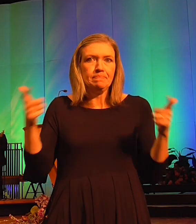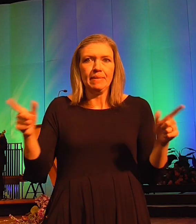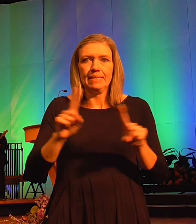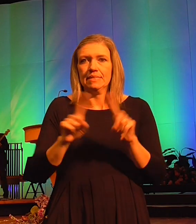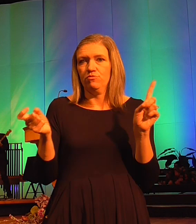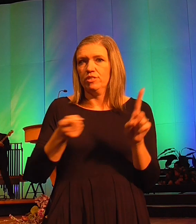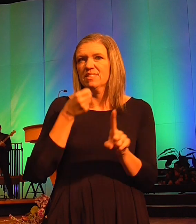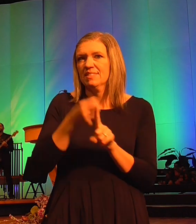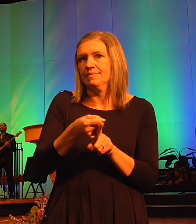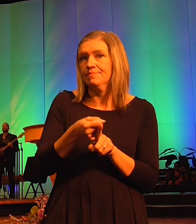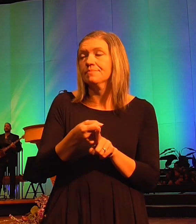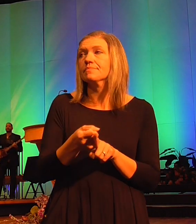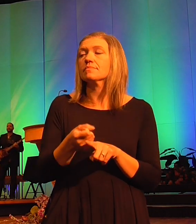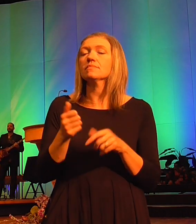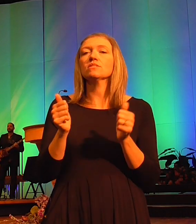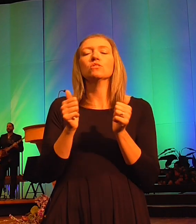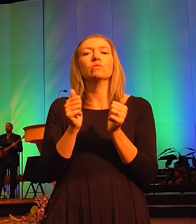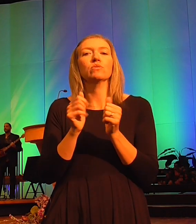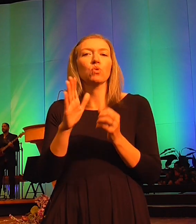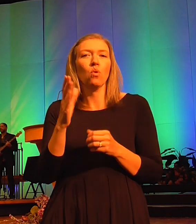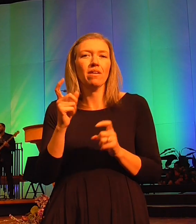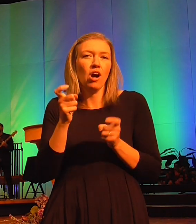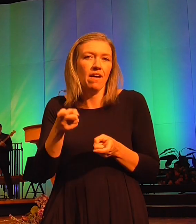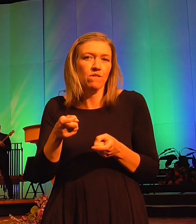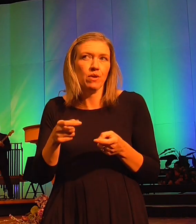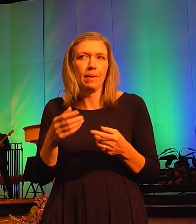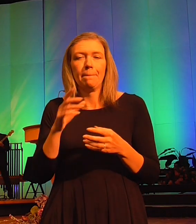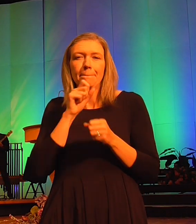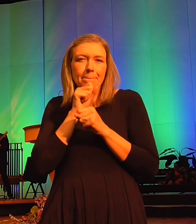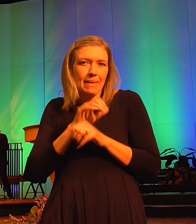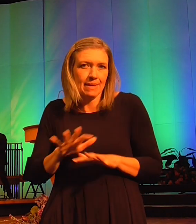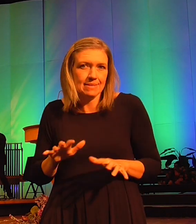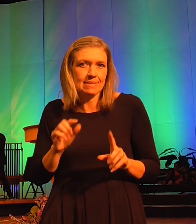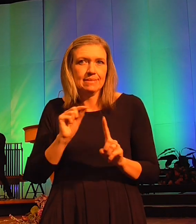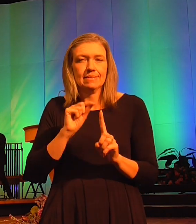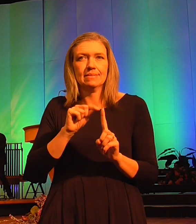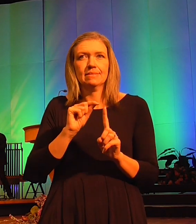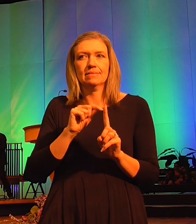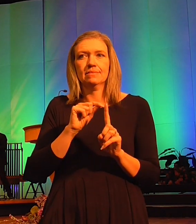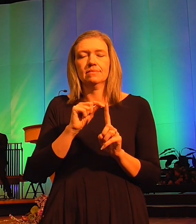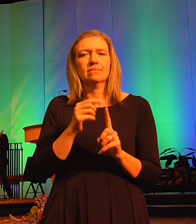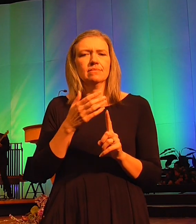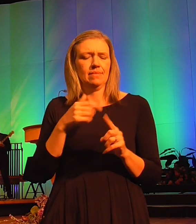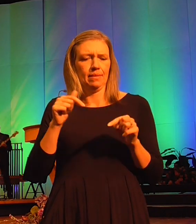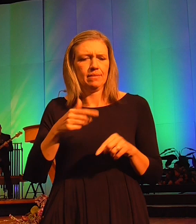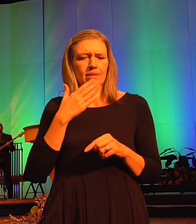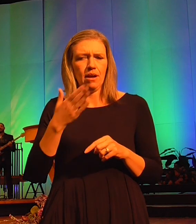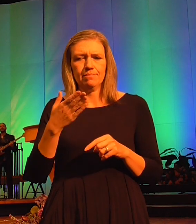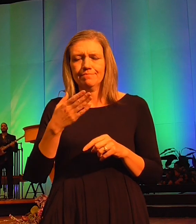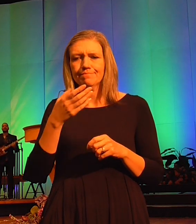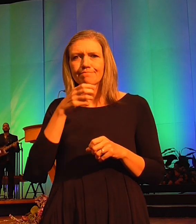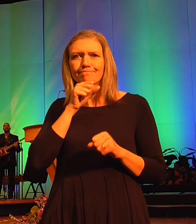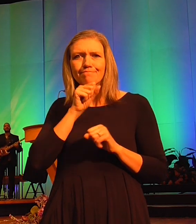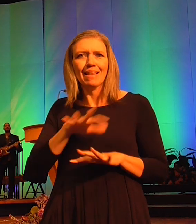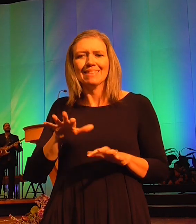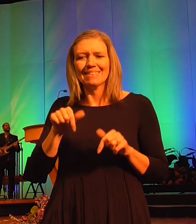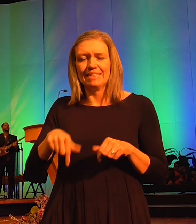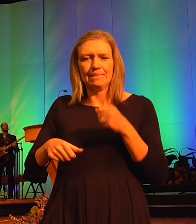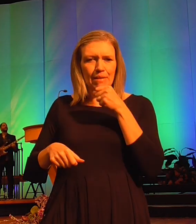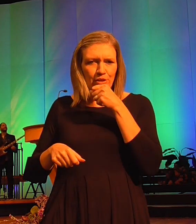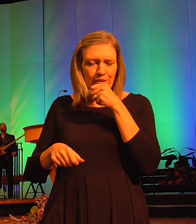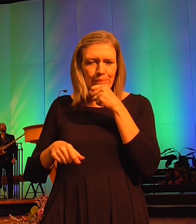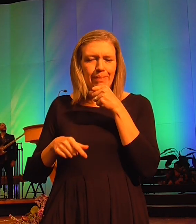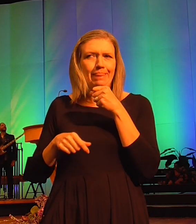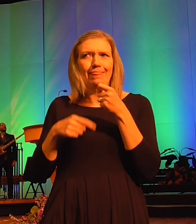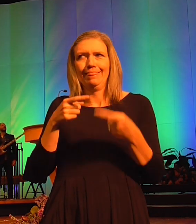you. With that, let's take our offering and bless it however we do. God bless this microphone as well, but we will all say our offering